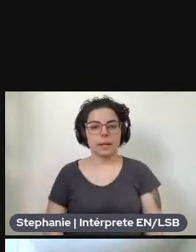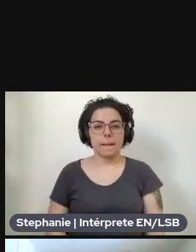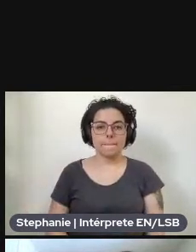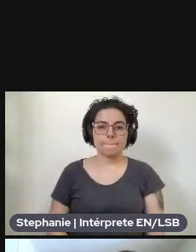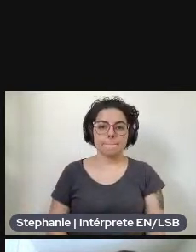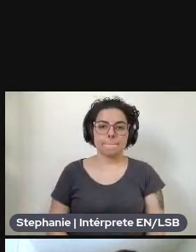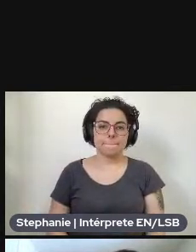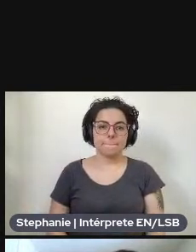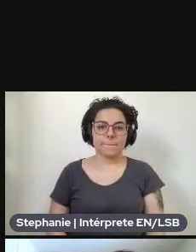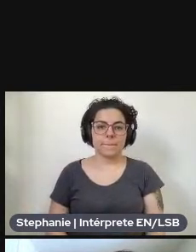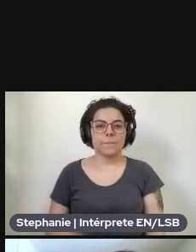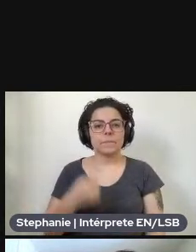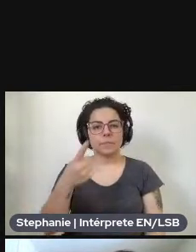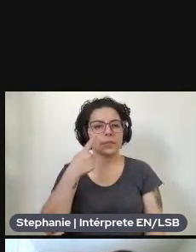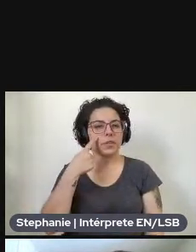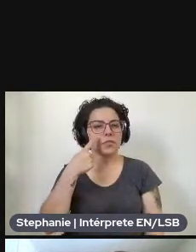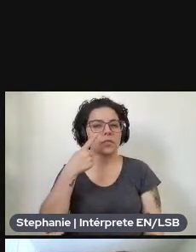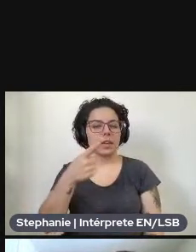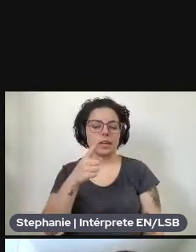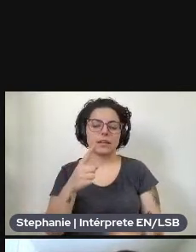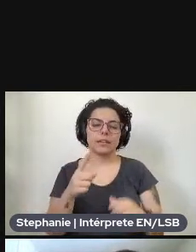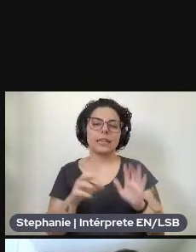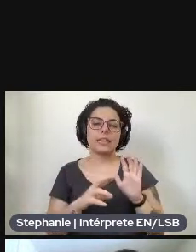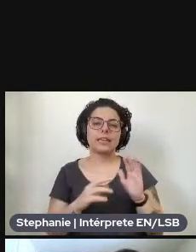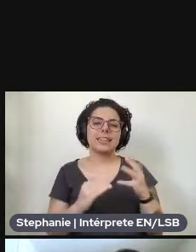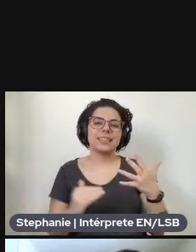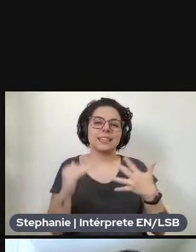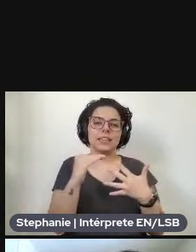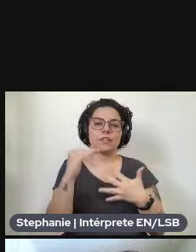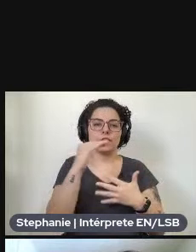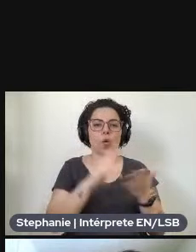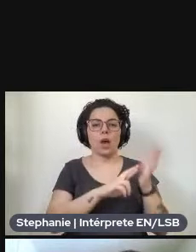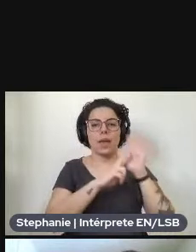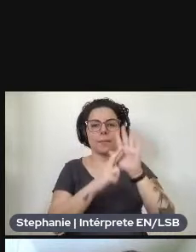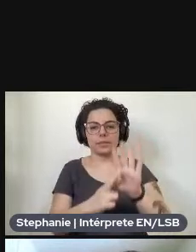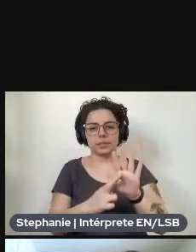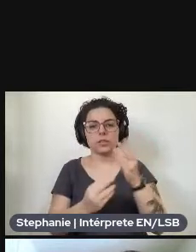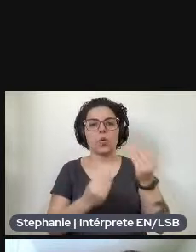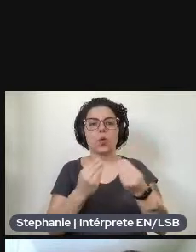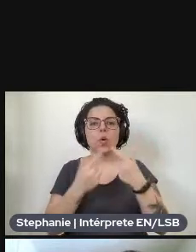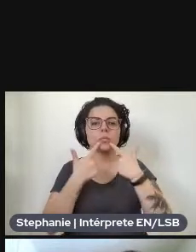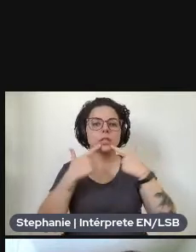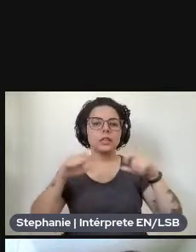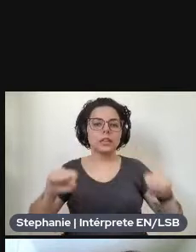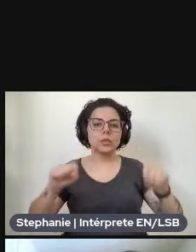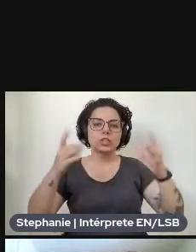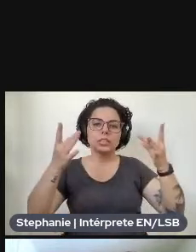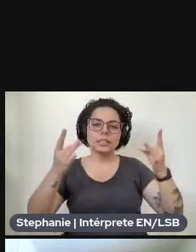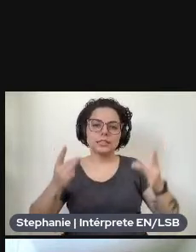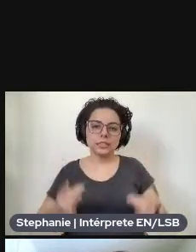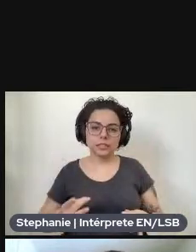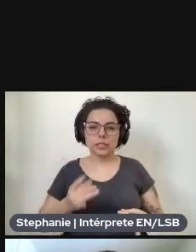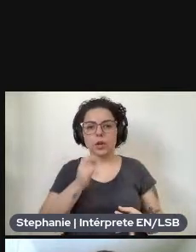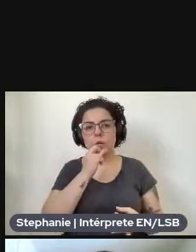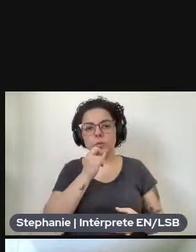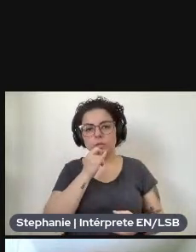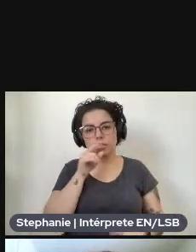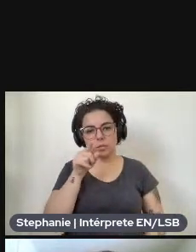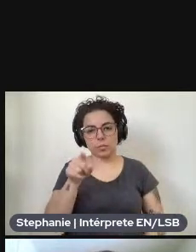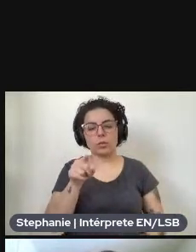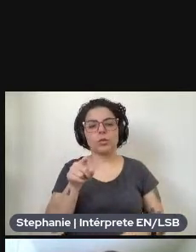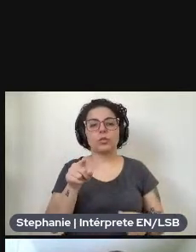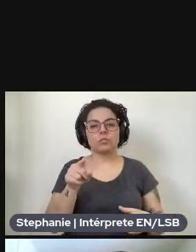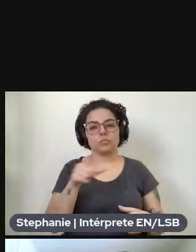Now, let's go to the representational level of linguistic description. Basic representational frame,